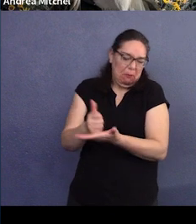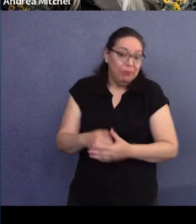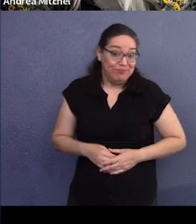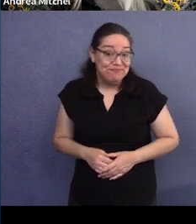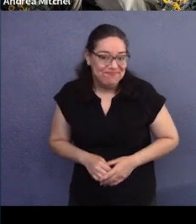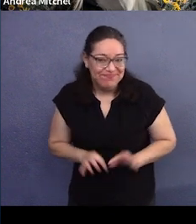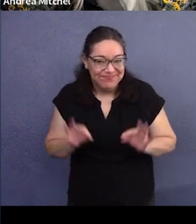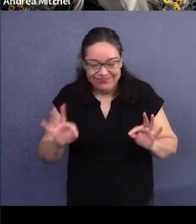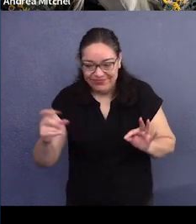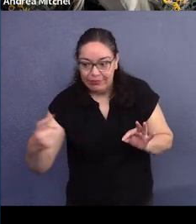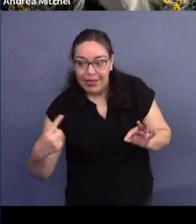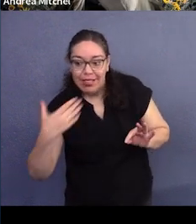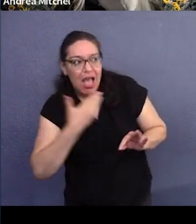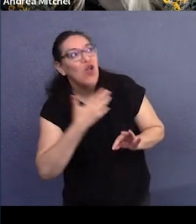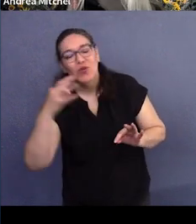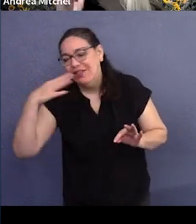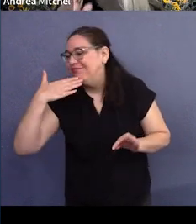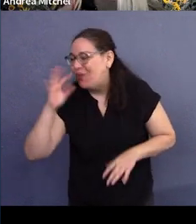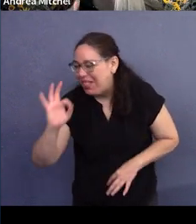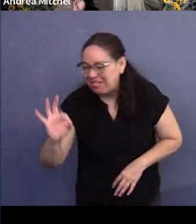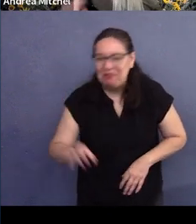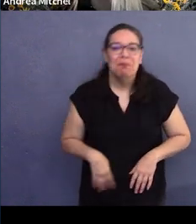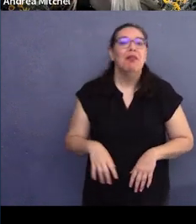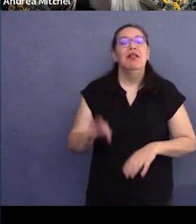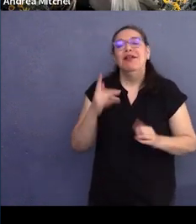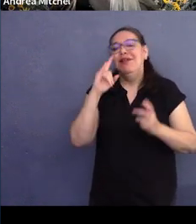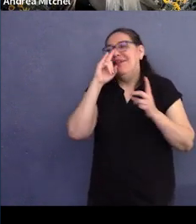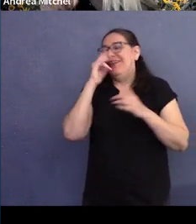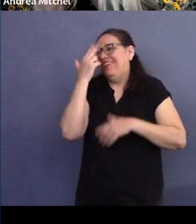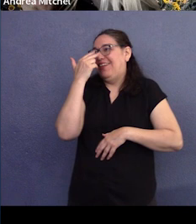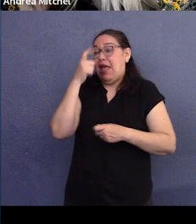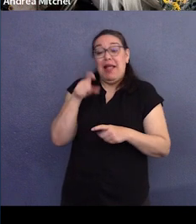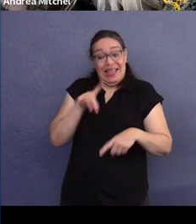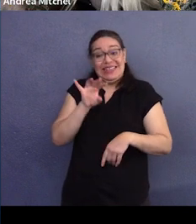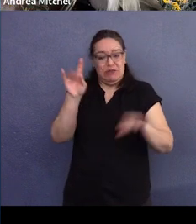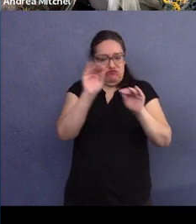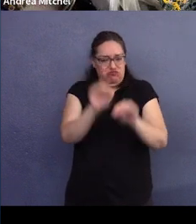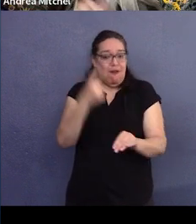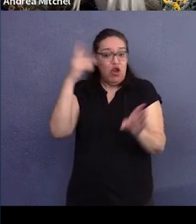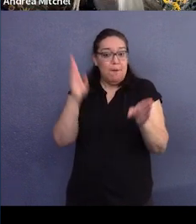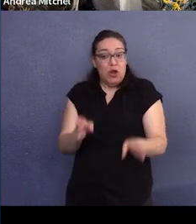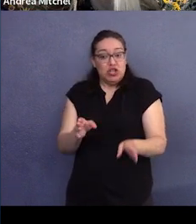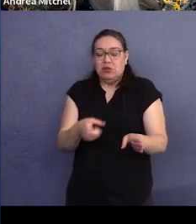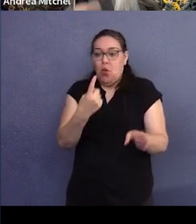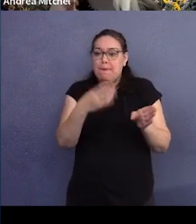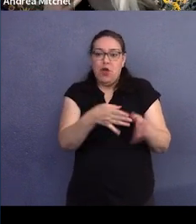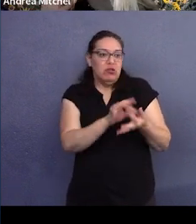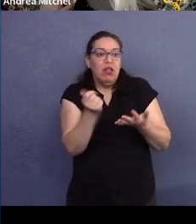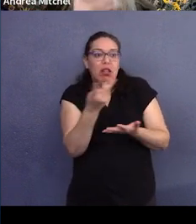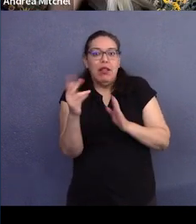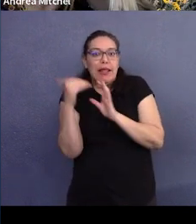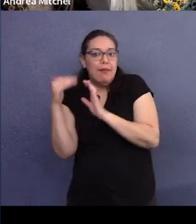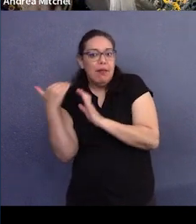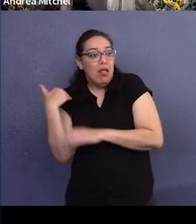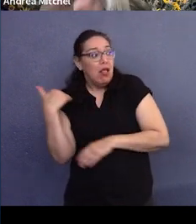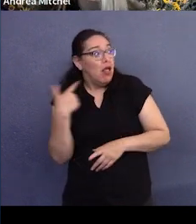Okay. You're welcome, Cindy. It's funny, when I did this for somebody, all of a sudden I got like 3 or 4 emails. Can you send me the cheat sheet? I'm like, okay,